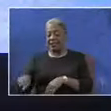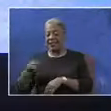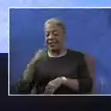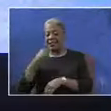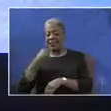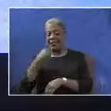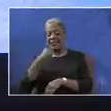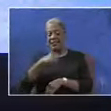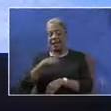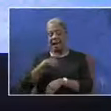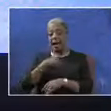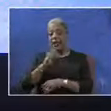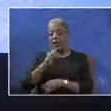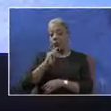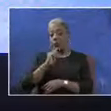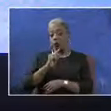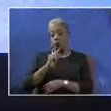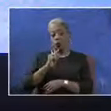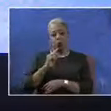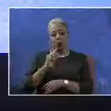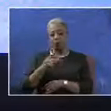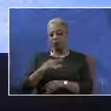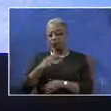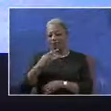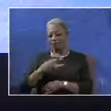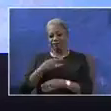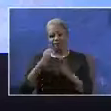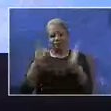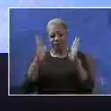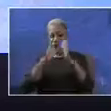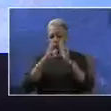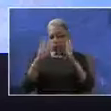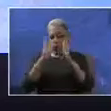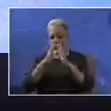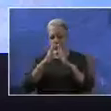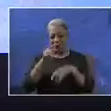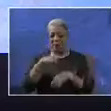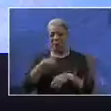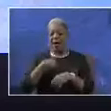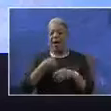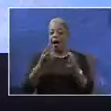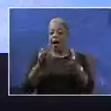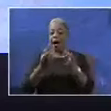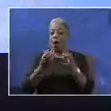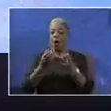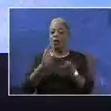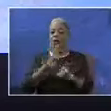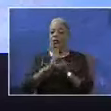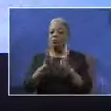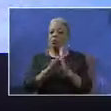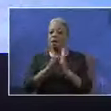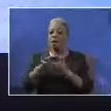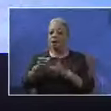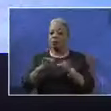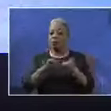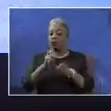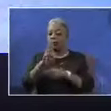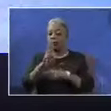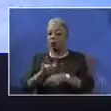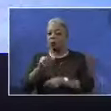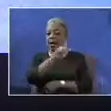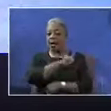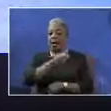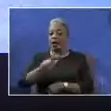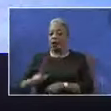am in great distress. Let us now fall into the hands of the Lord, for he is merciful, for his mercies are